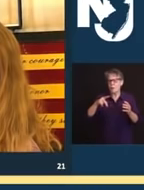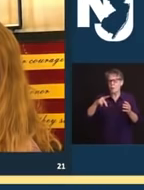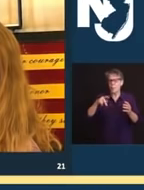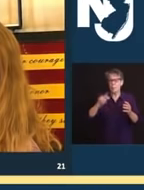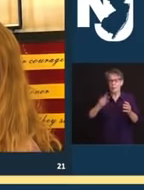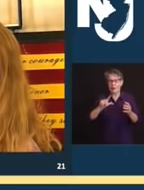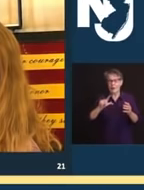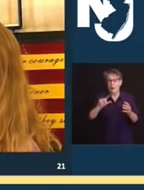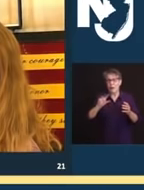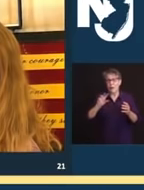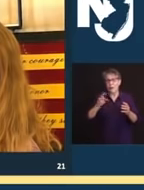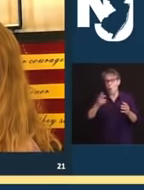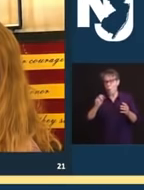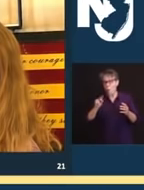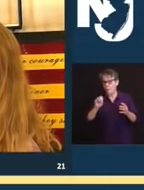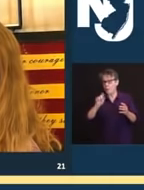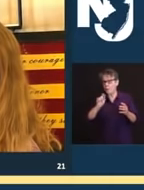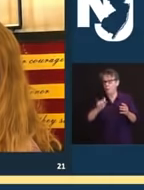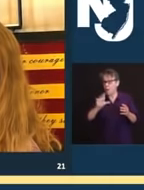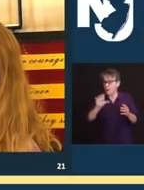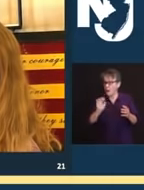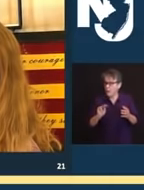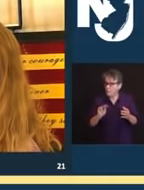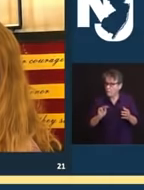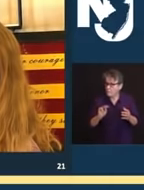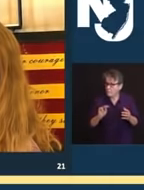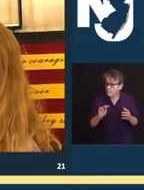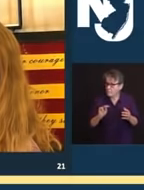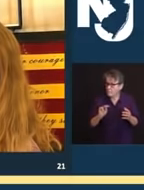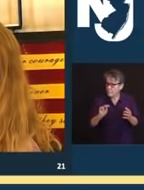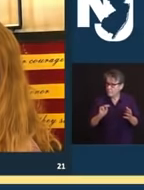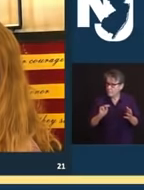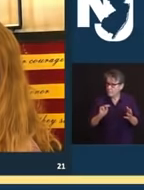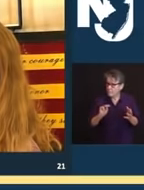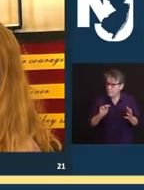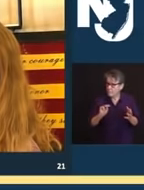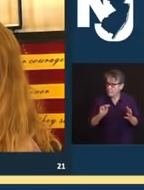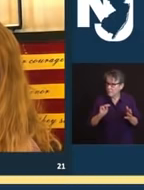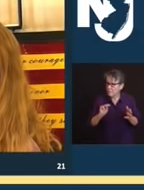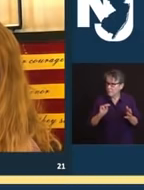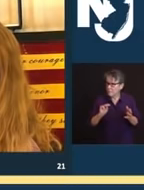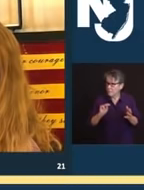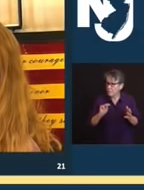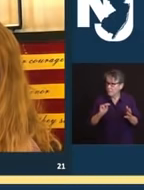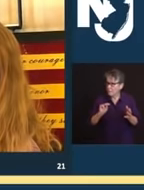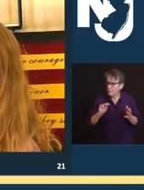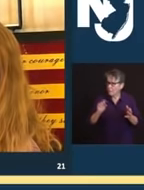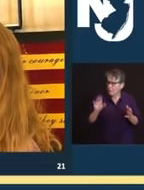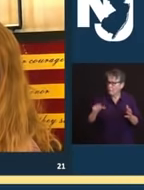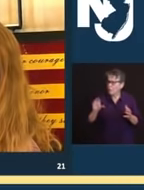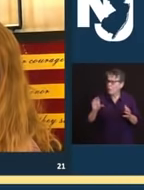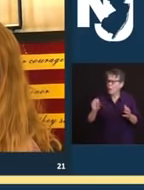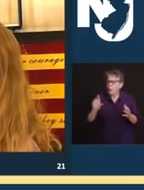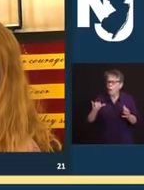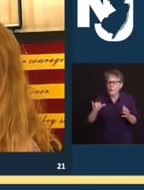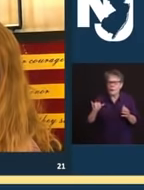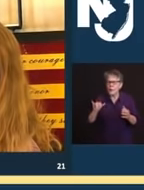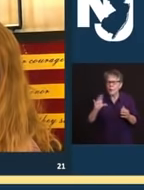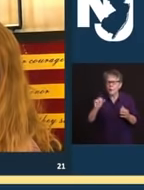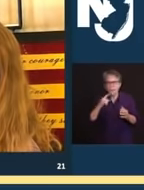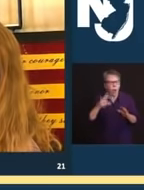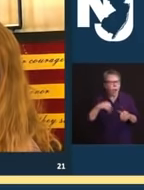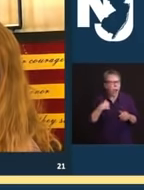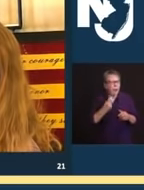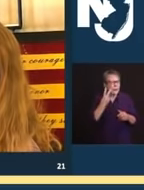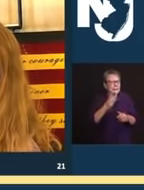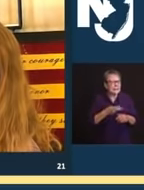see. Yeah, Corey's making note of that right now. Maybe you and Tommy on the way out of town can swing